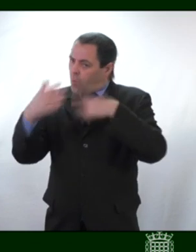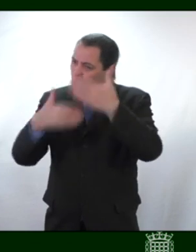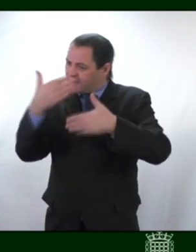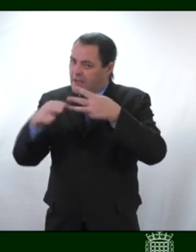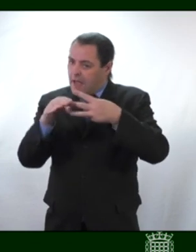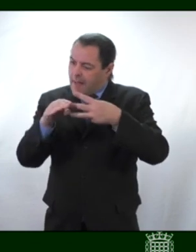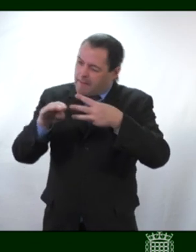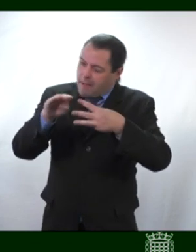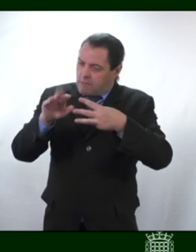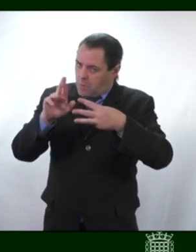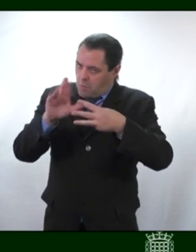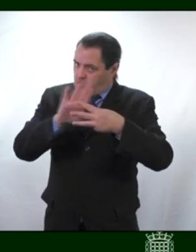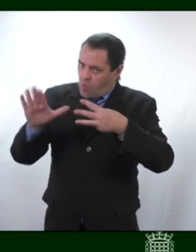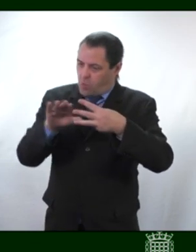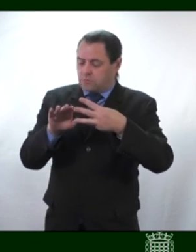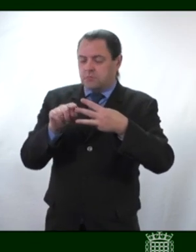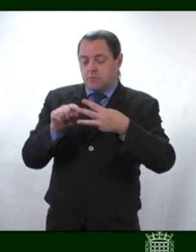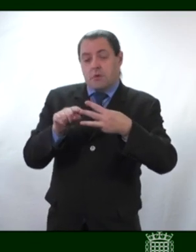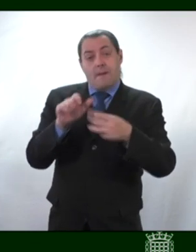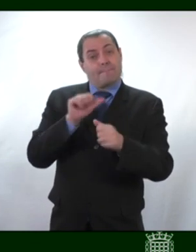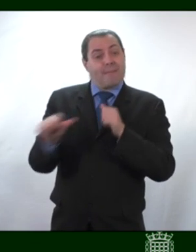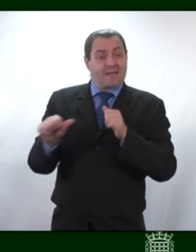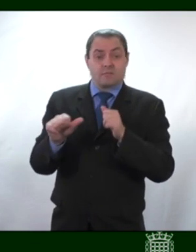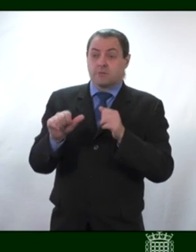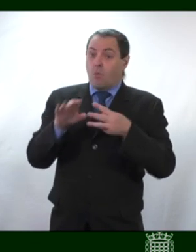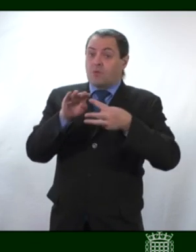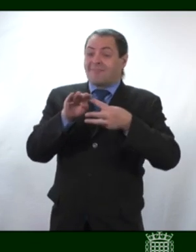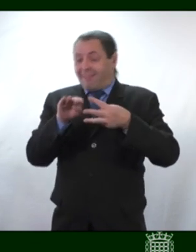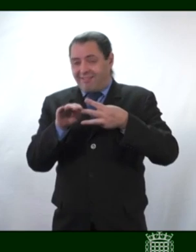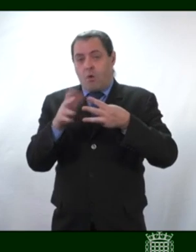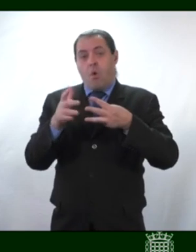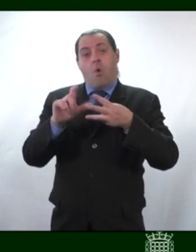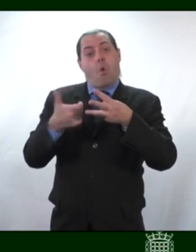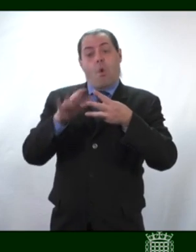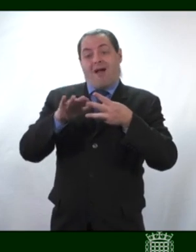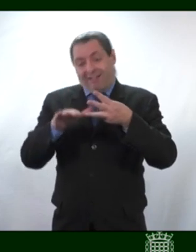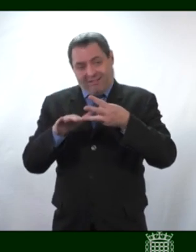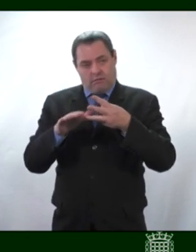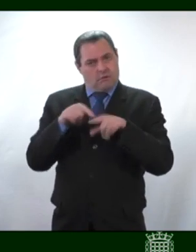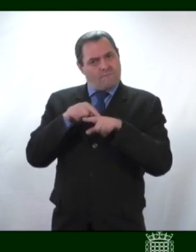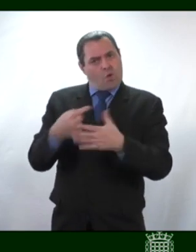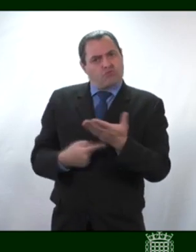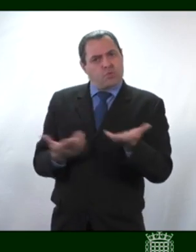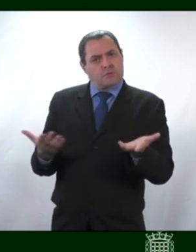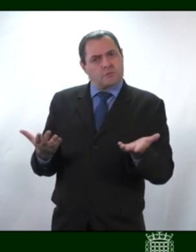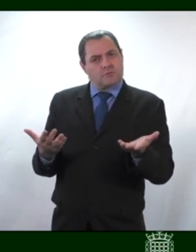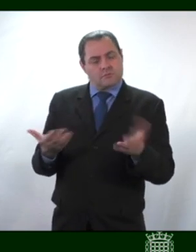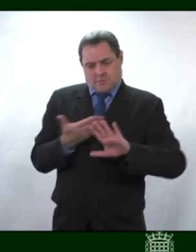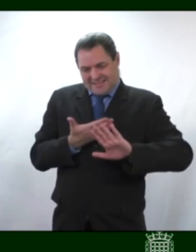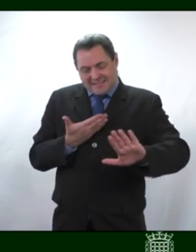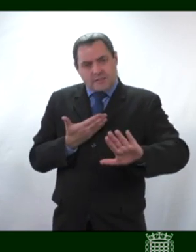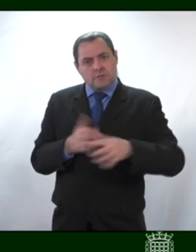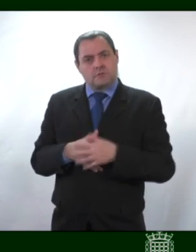The best exit strategy for anywhere that wants to go into a lower tier is for everybody to follow those rules, respect social